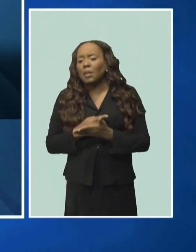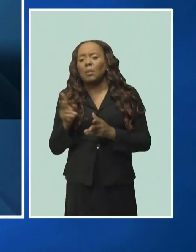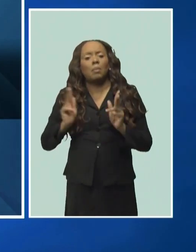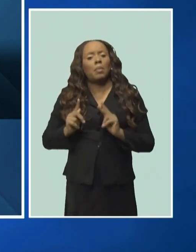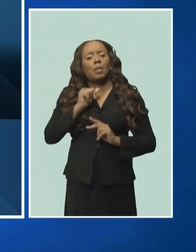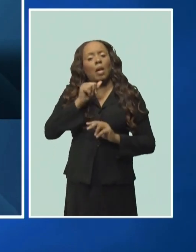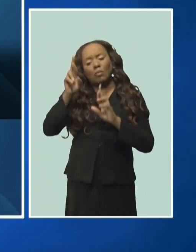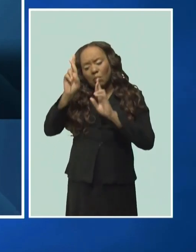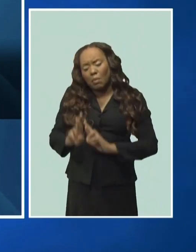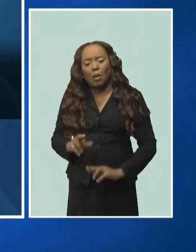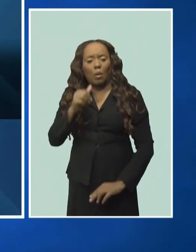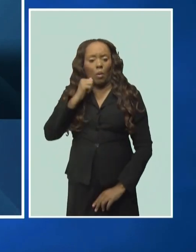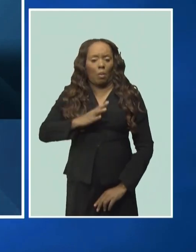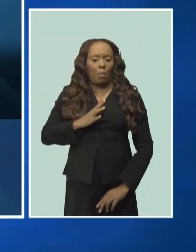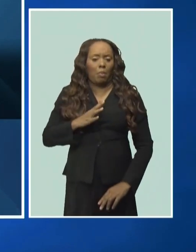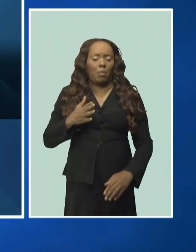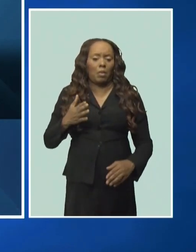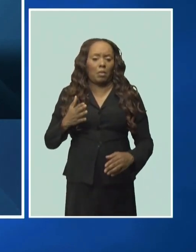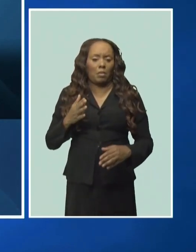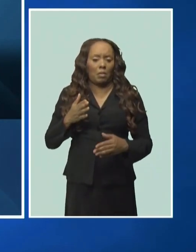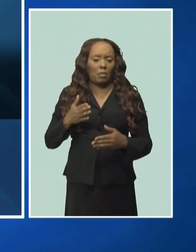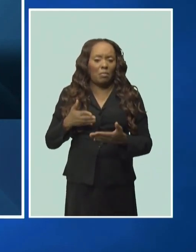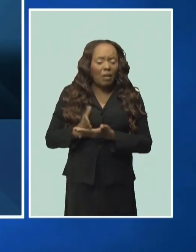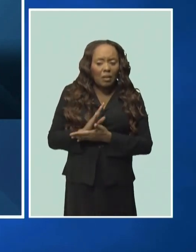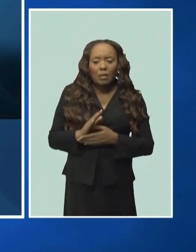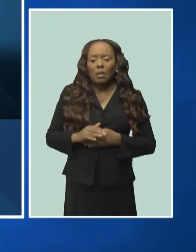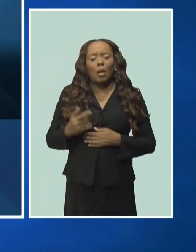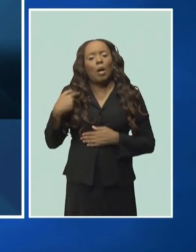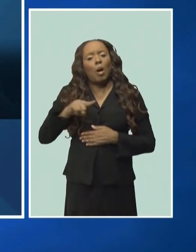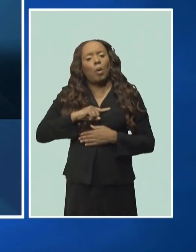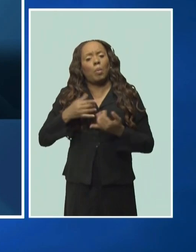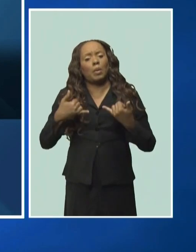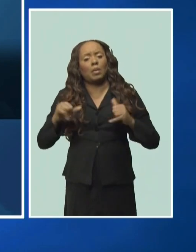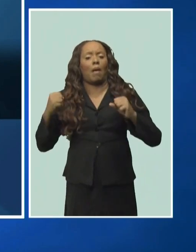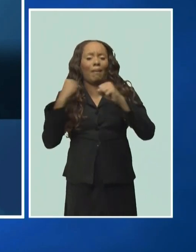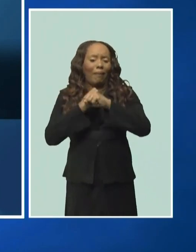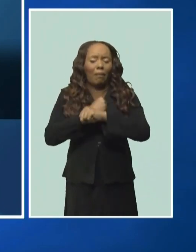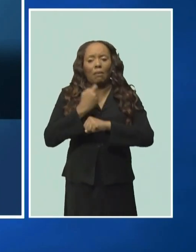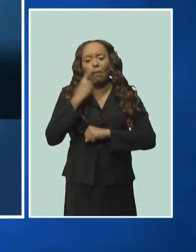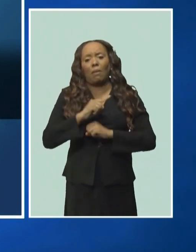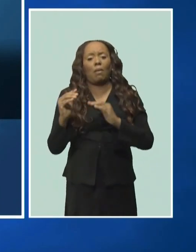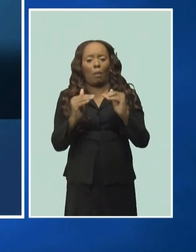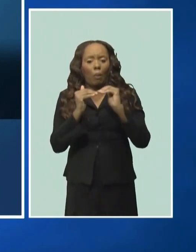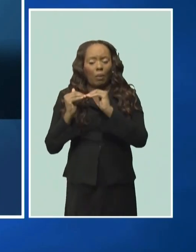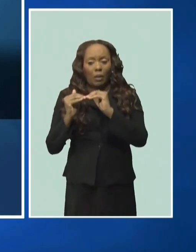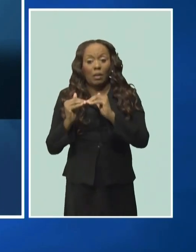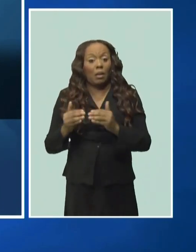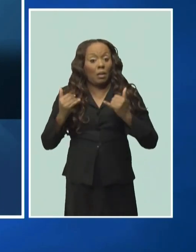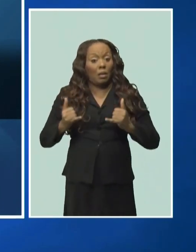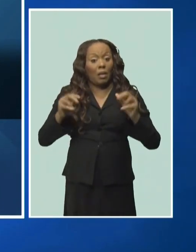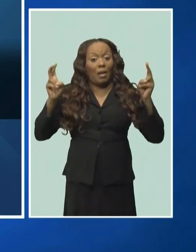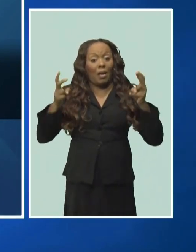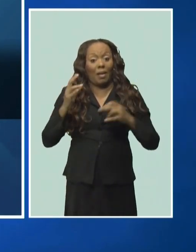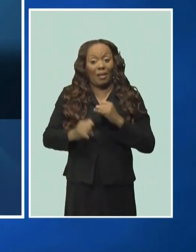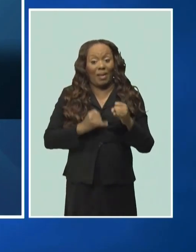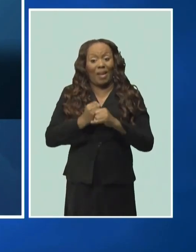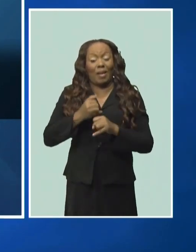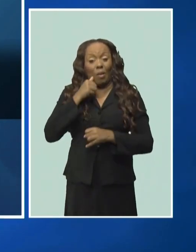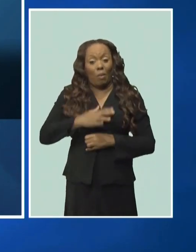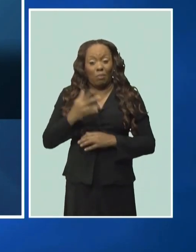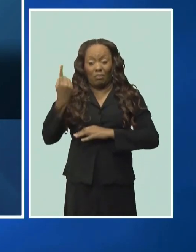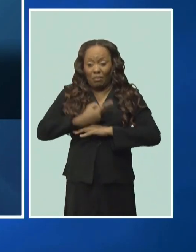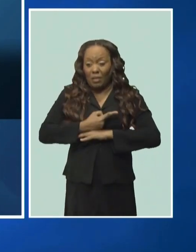The fight for equality continues. On this International Women's Day, we embrace the theme, Invest in Women,